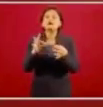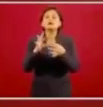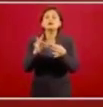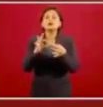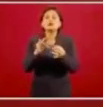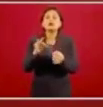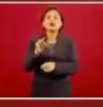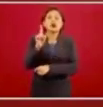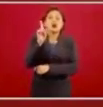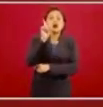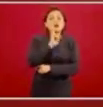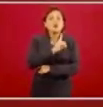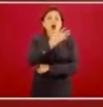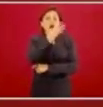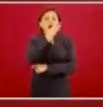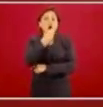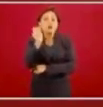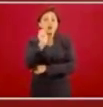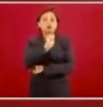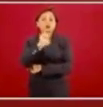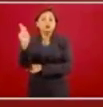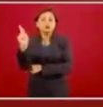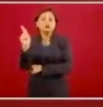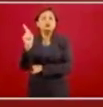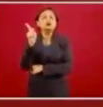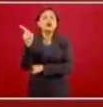high risk related medical conditions.